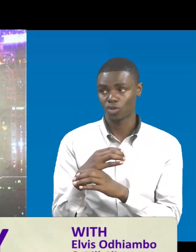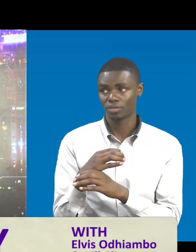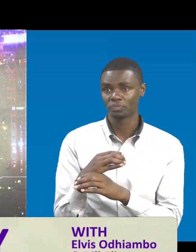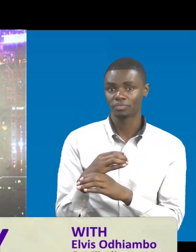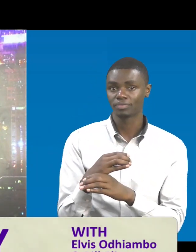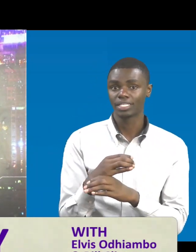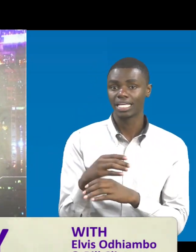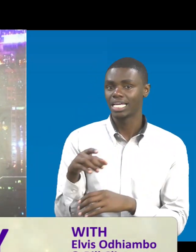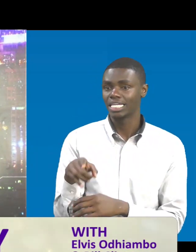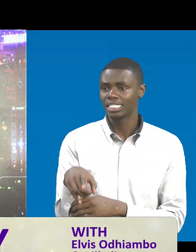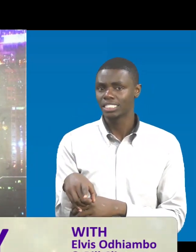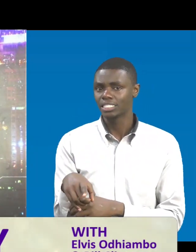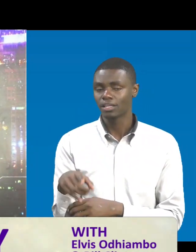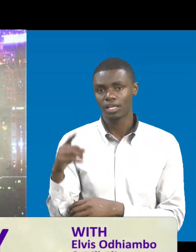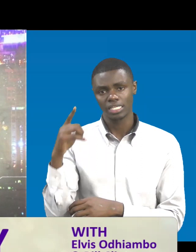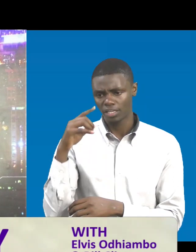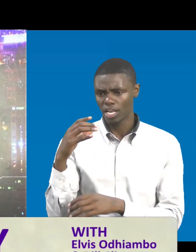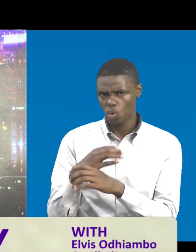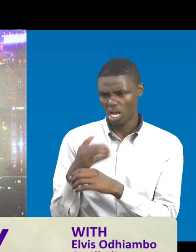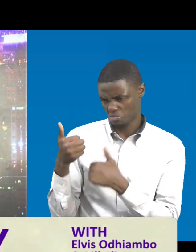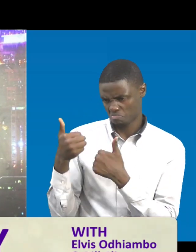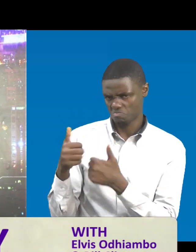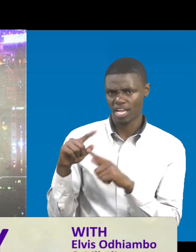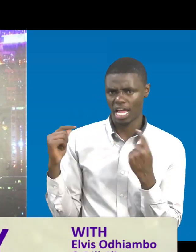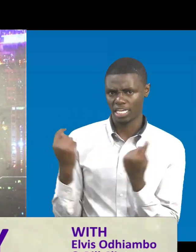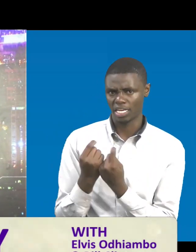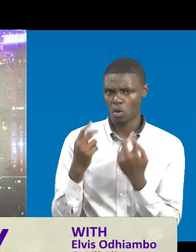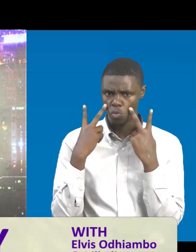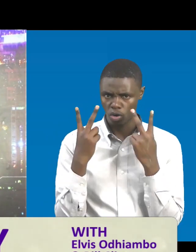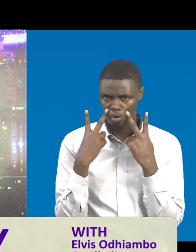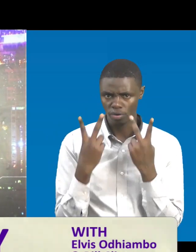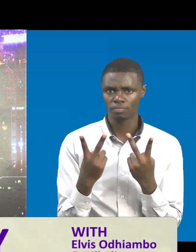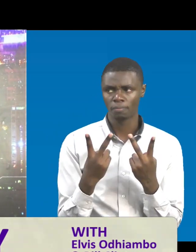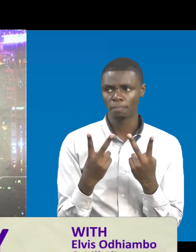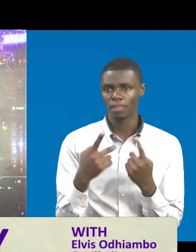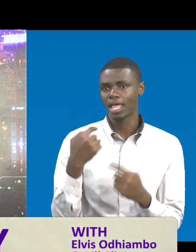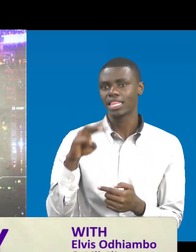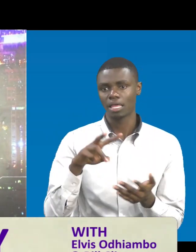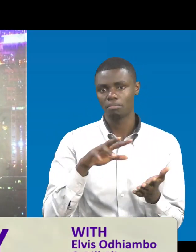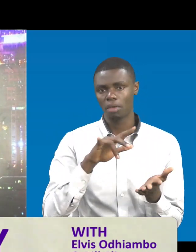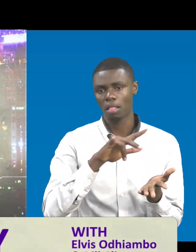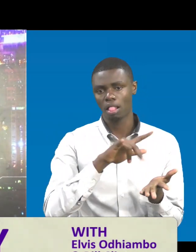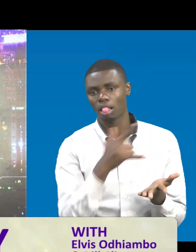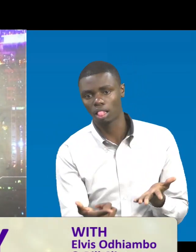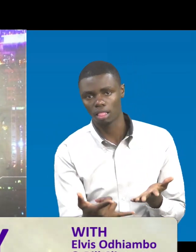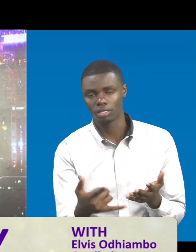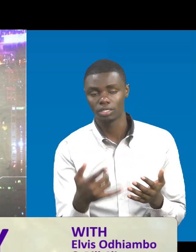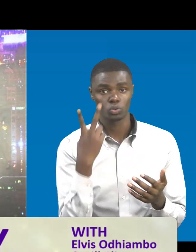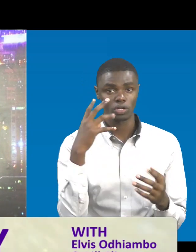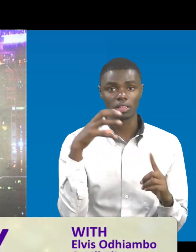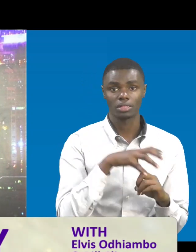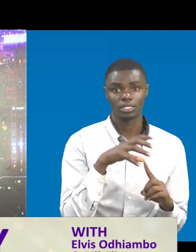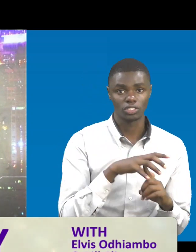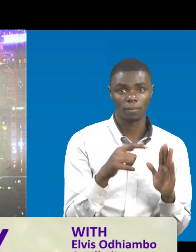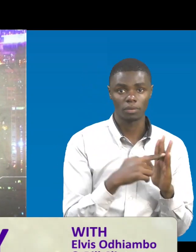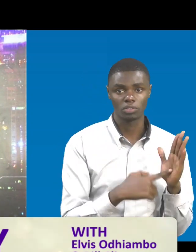have been quite a formidable team so far. But then again, we are seeing a glimpse of them slipping a little bit. We saw that in the Champions League,